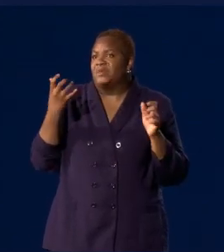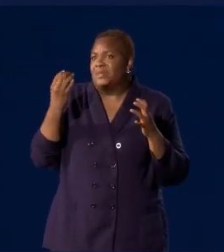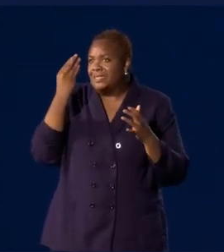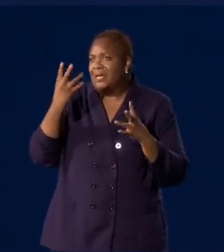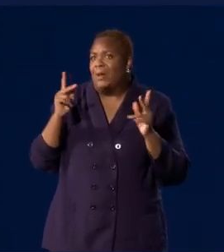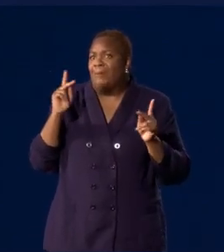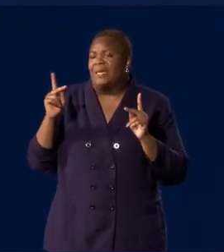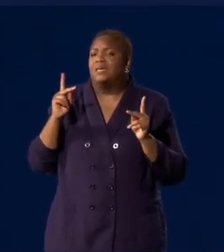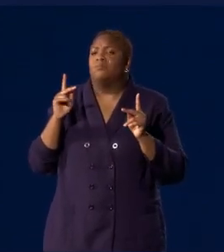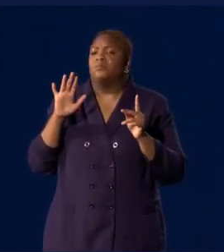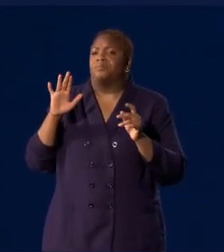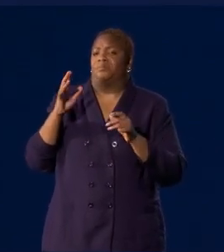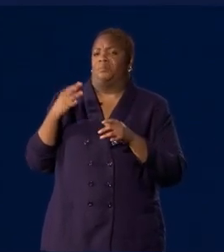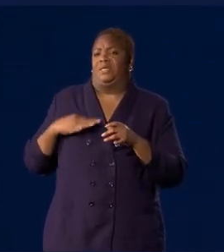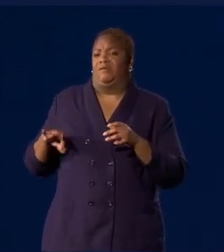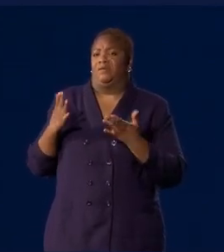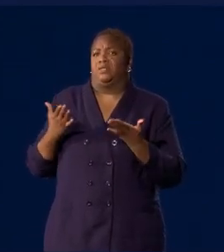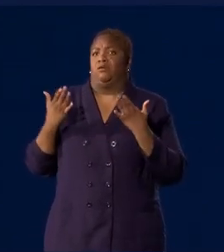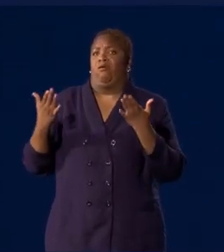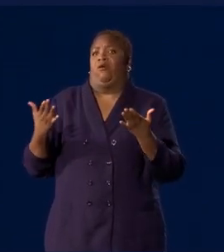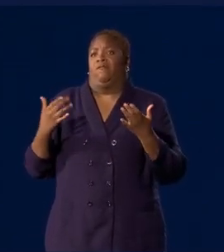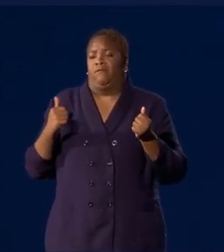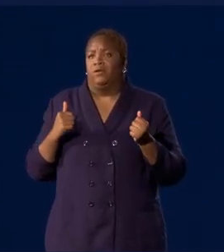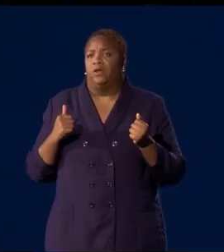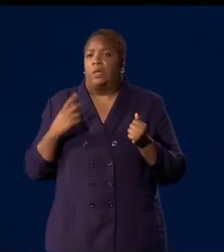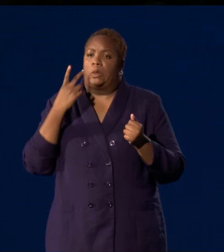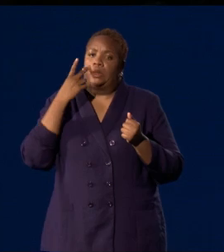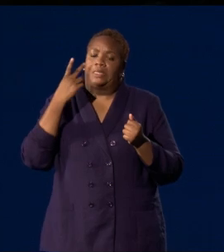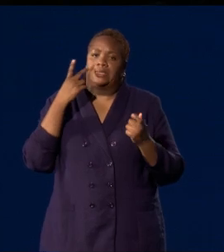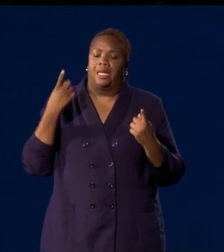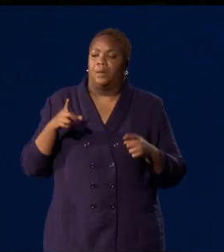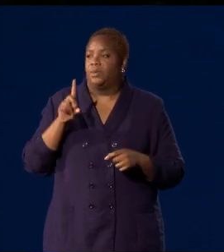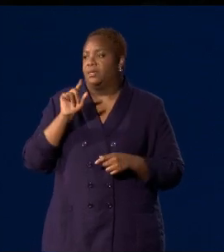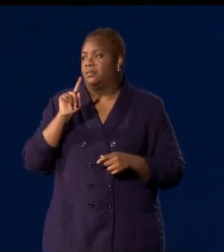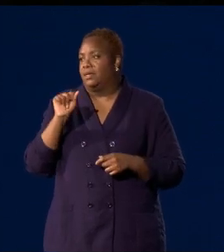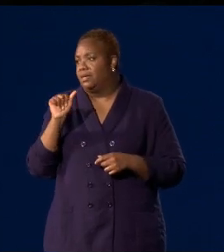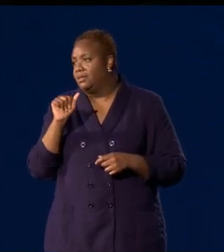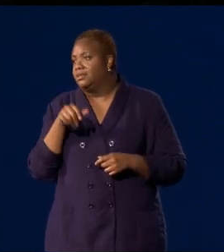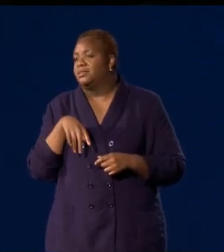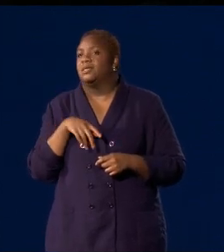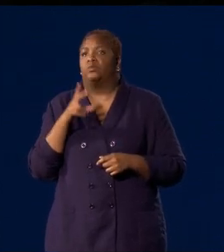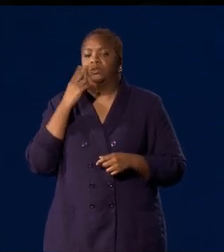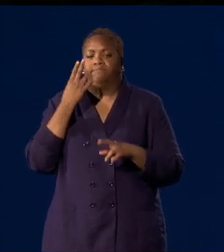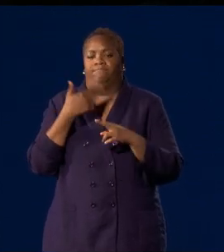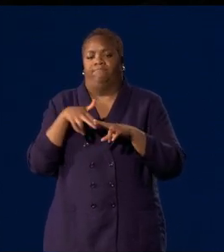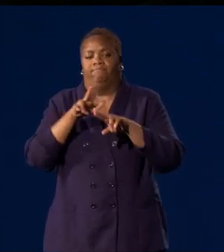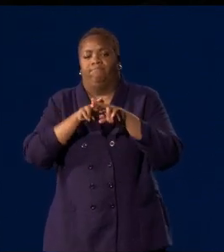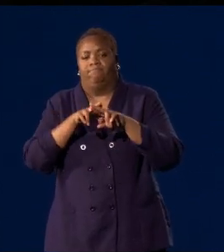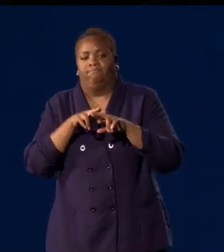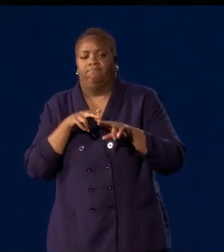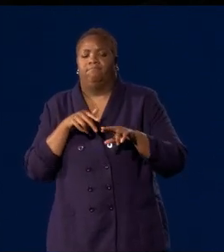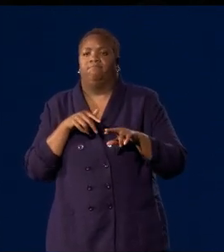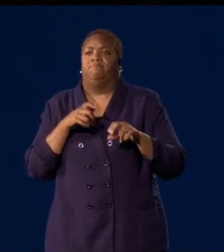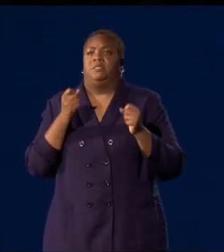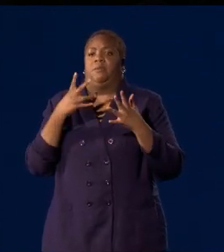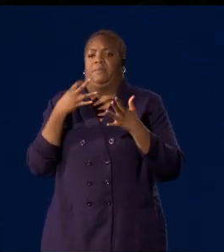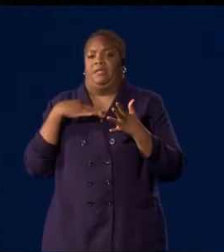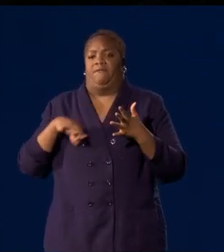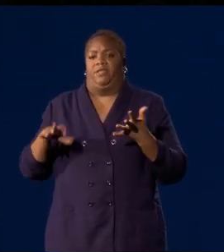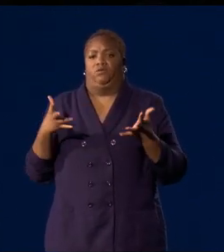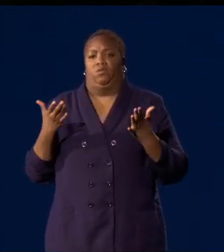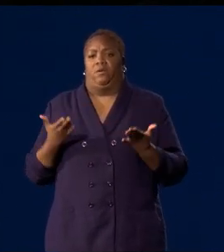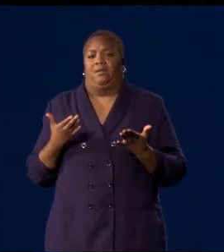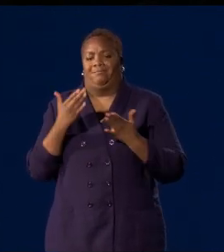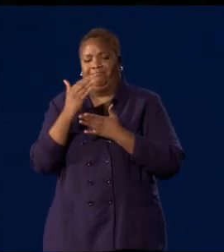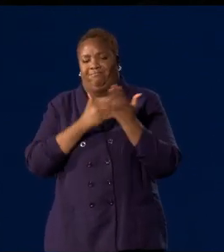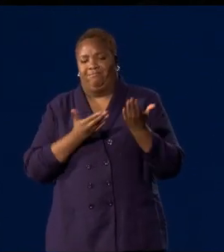posting what benefits you are offering. And we've seen that in our data. We've seen a distinct jump up in how many benefits are being listed. This is